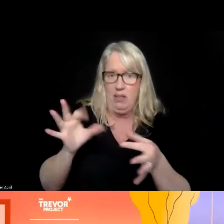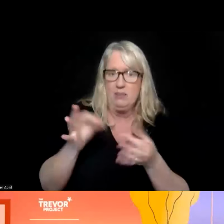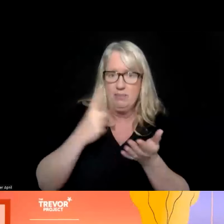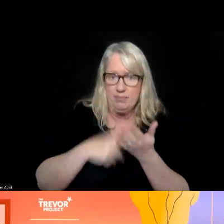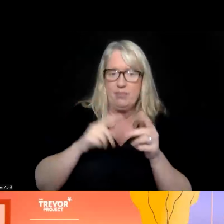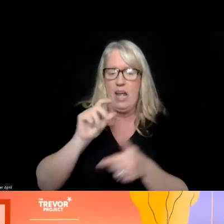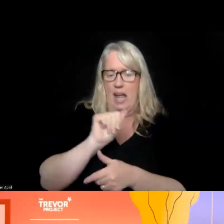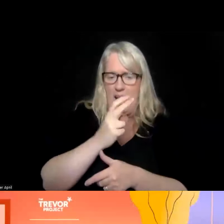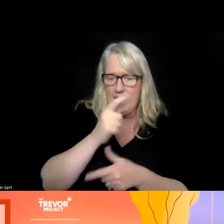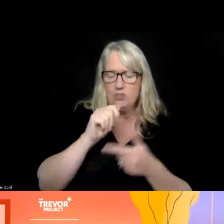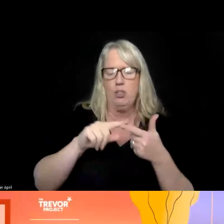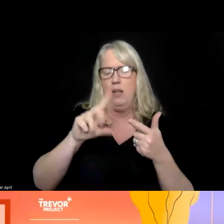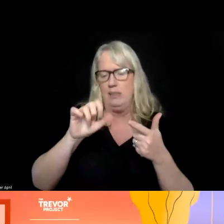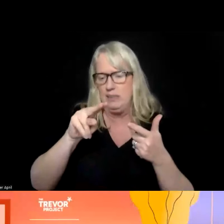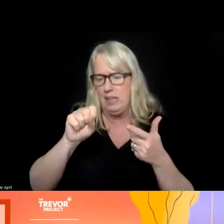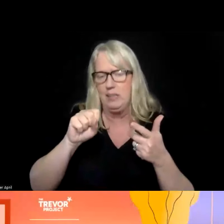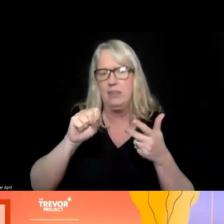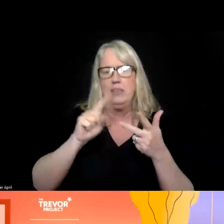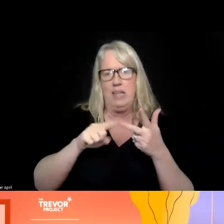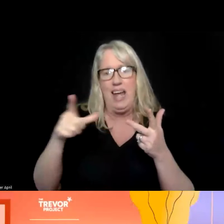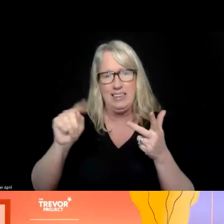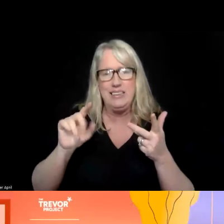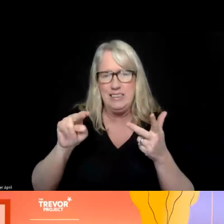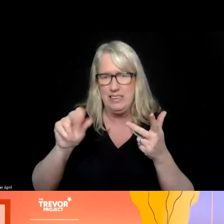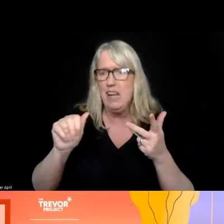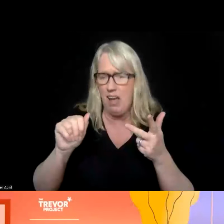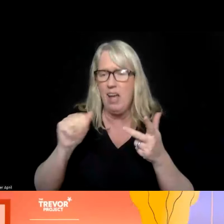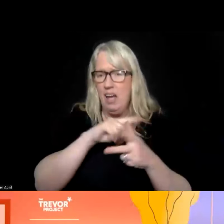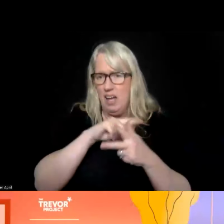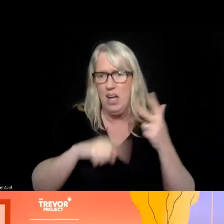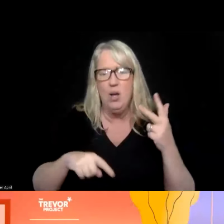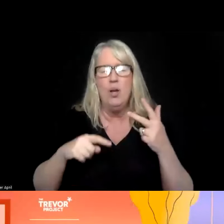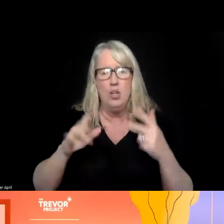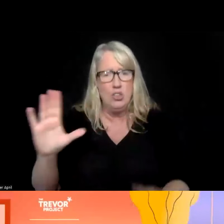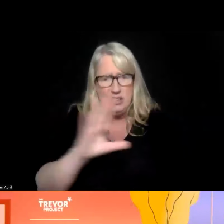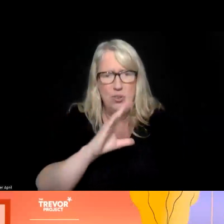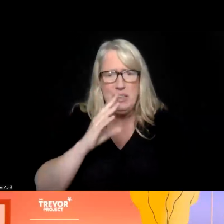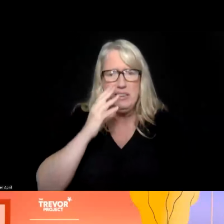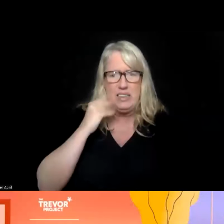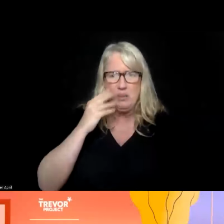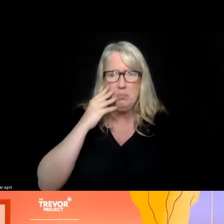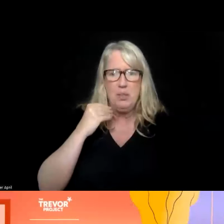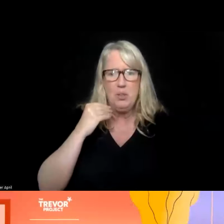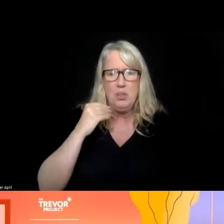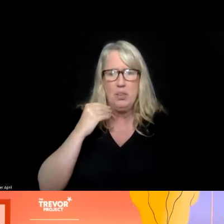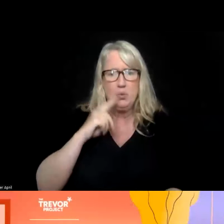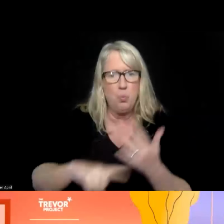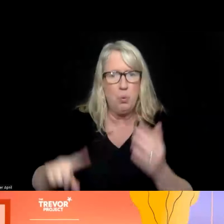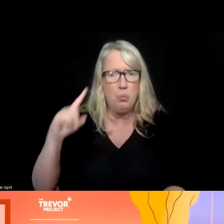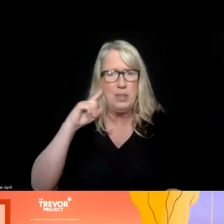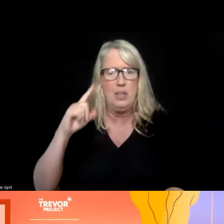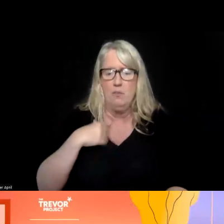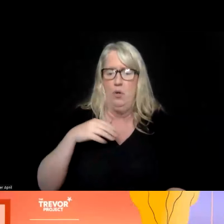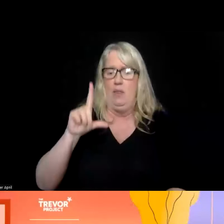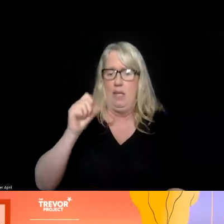Angela, Dennis, and most importantly, Tina, you know, these experiences that we hear about for